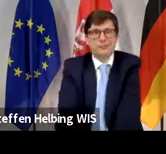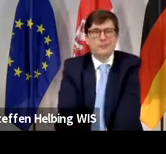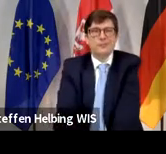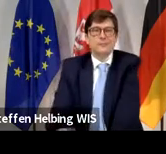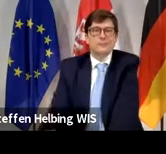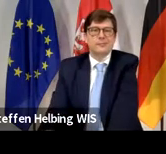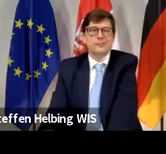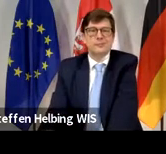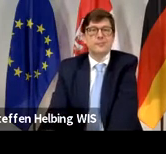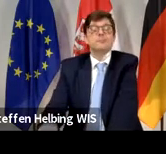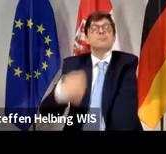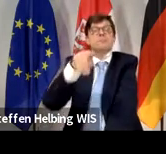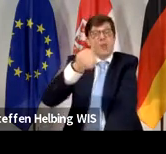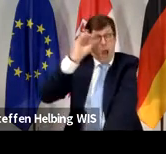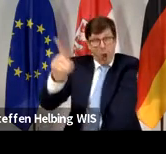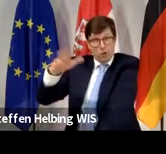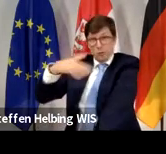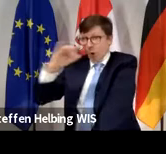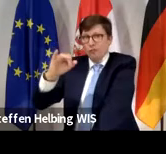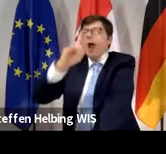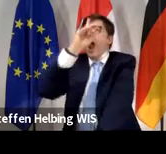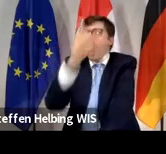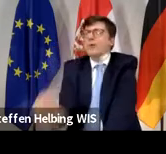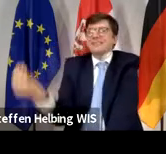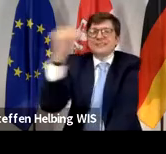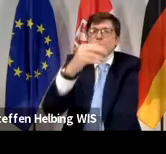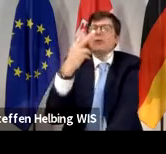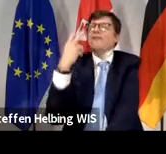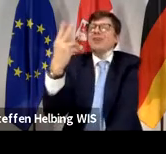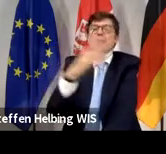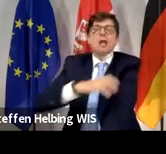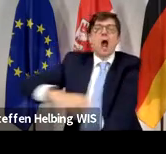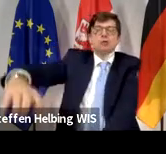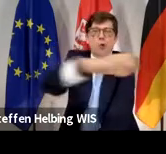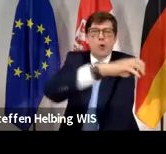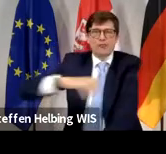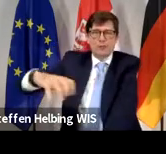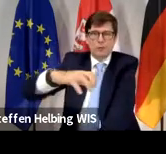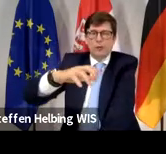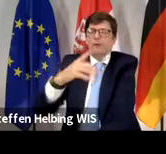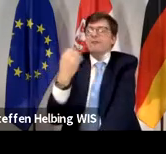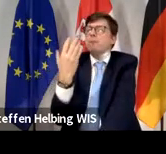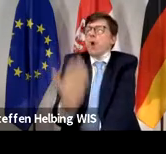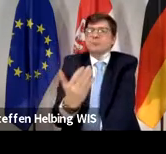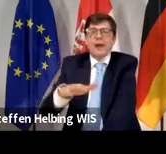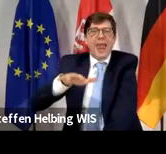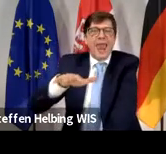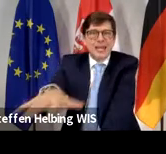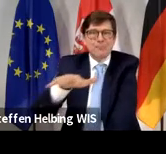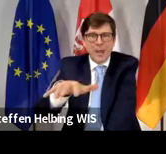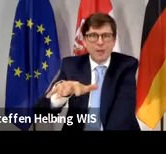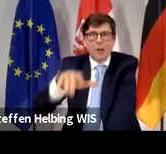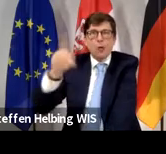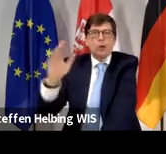So here you have the extensions, yeah. So what is also important, what we involve in our app. So you see, it's